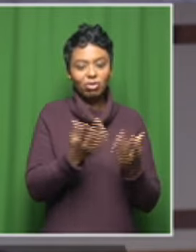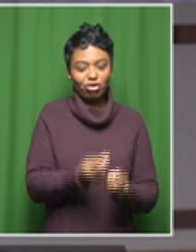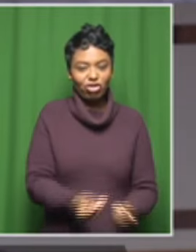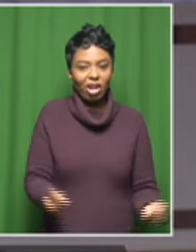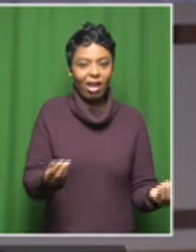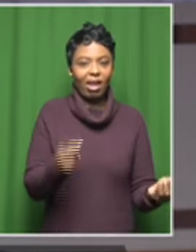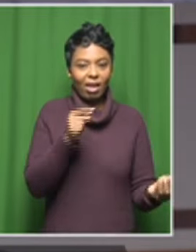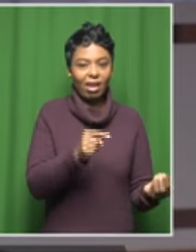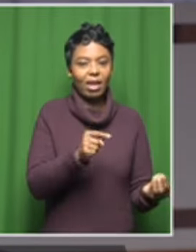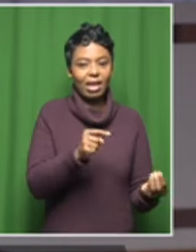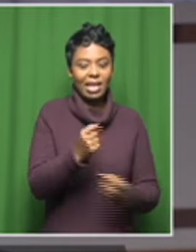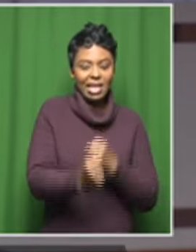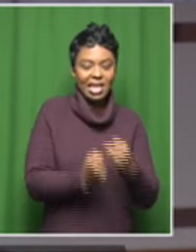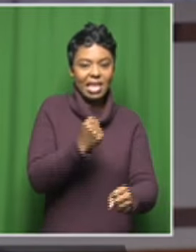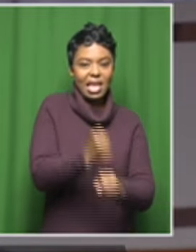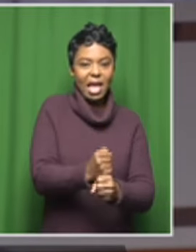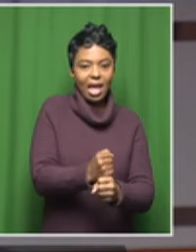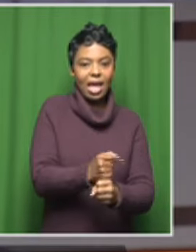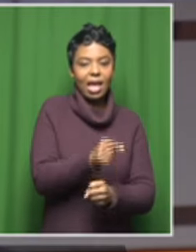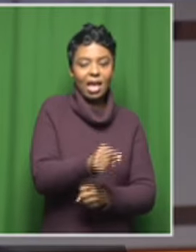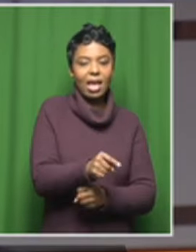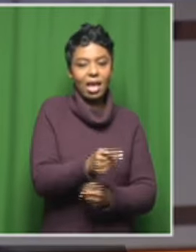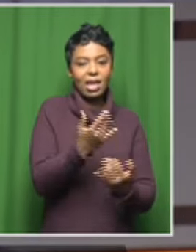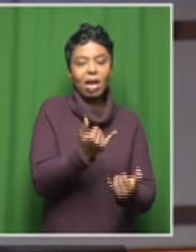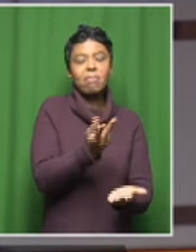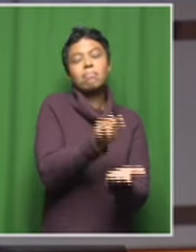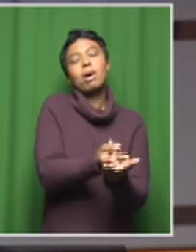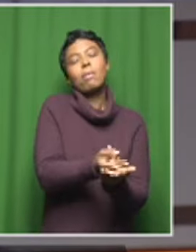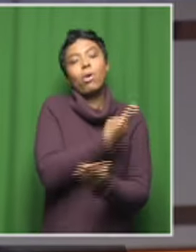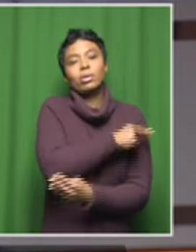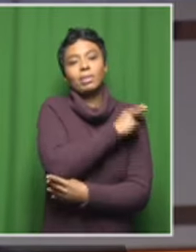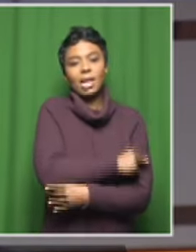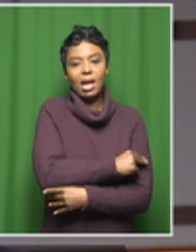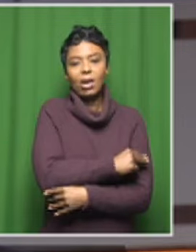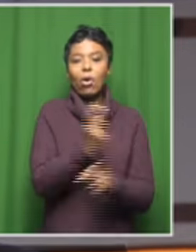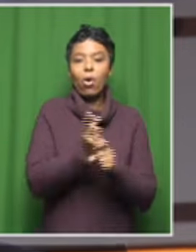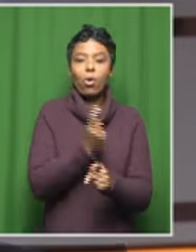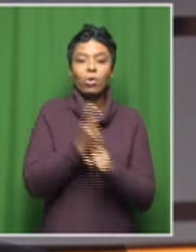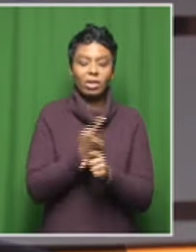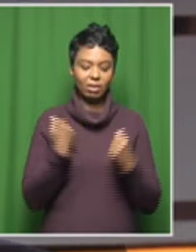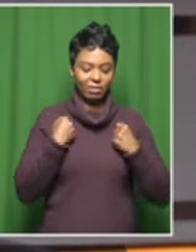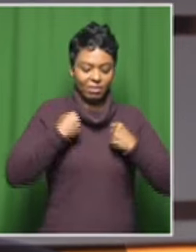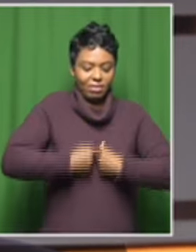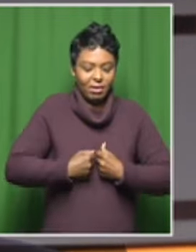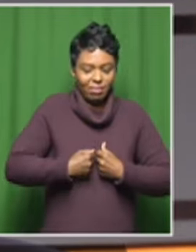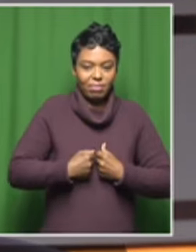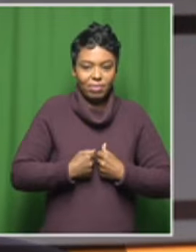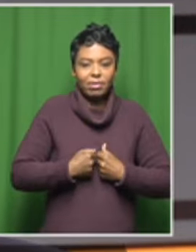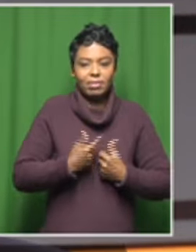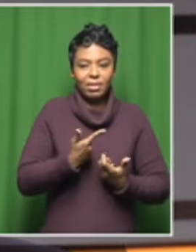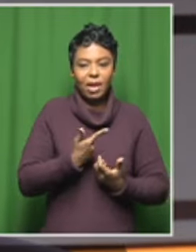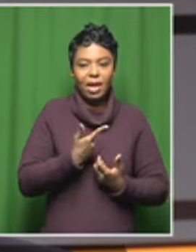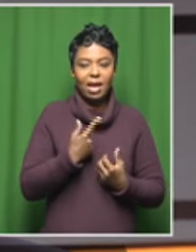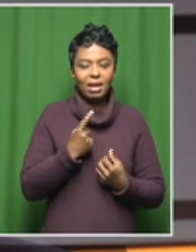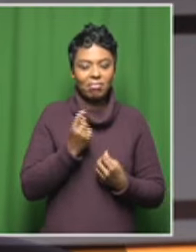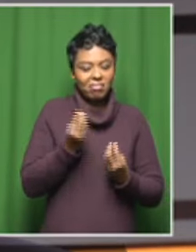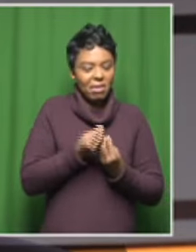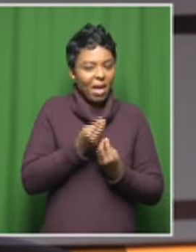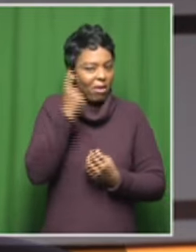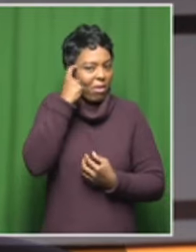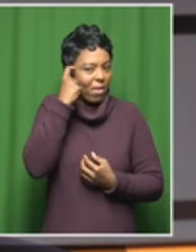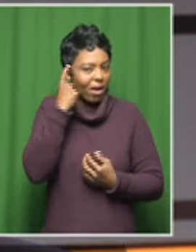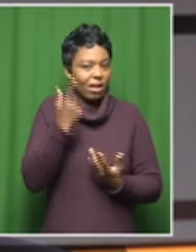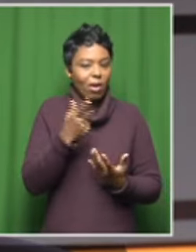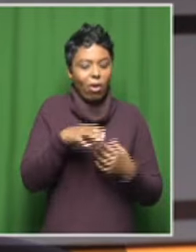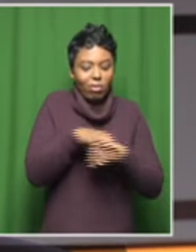even years in hospital. And so they're always in their pajamas, or if they're lucky enough to have slippers, in slippers. And this is just a fun way